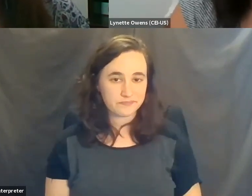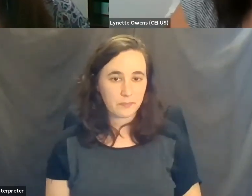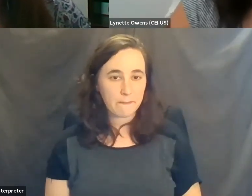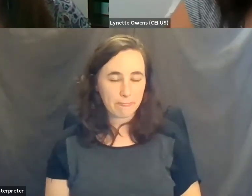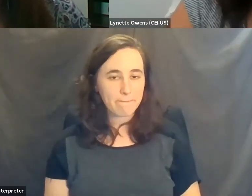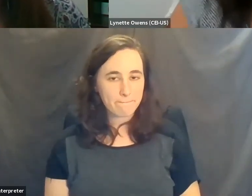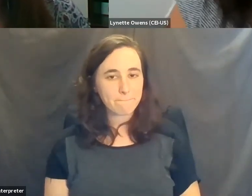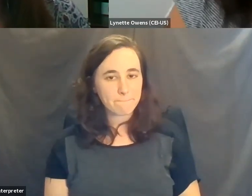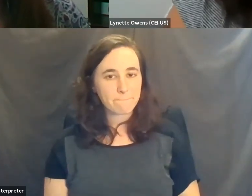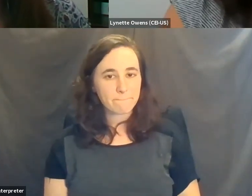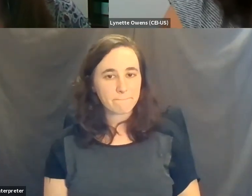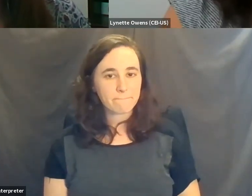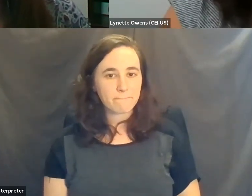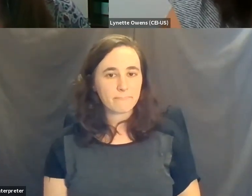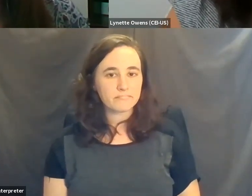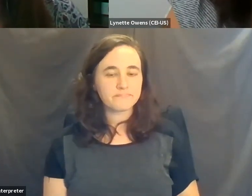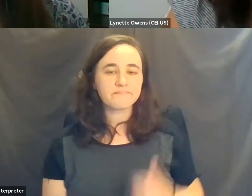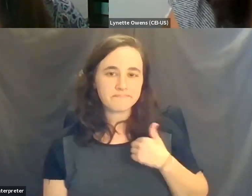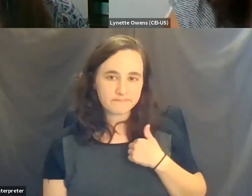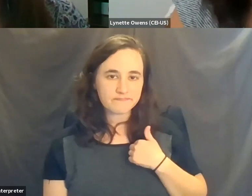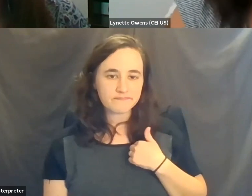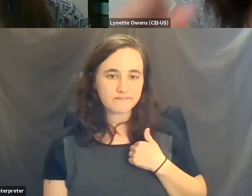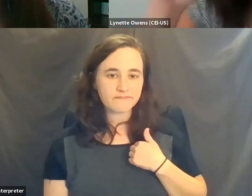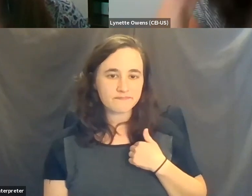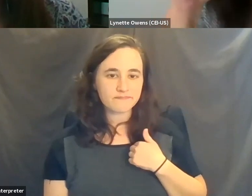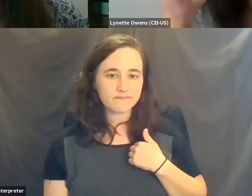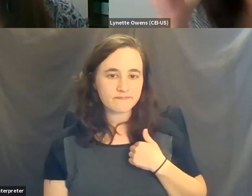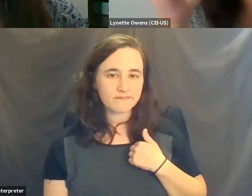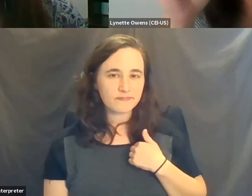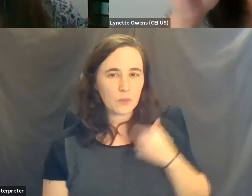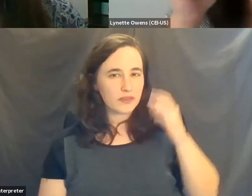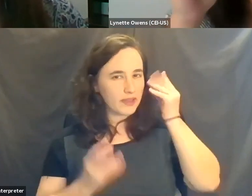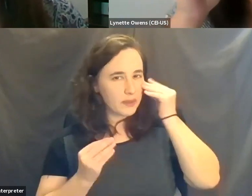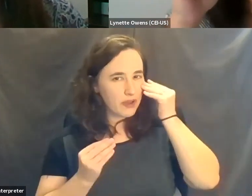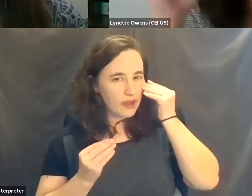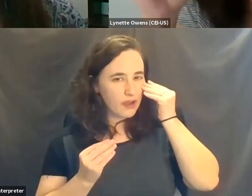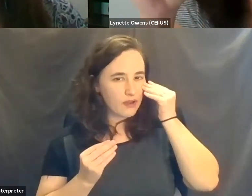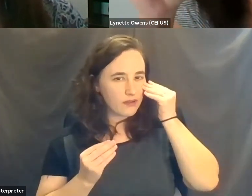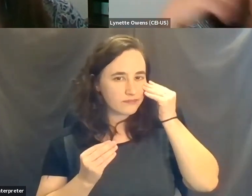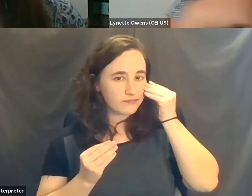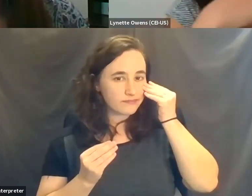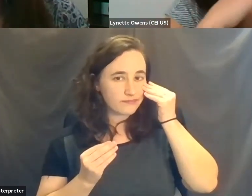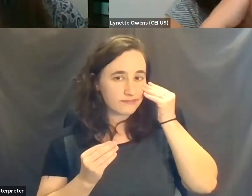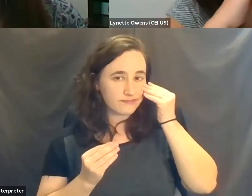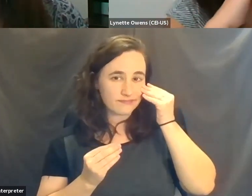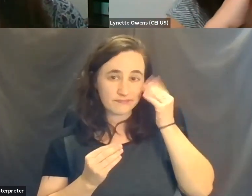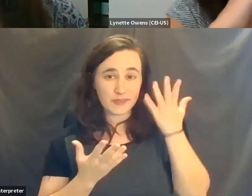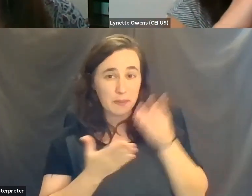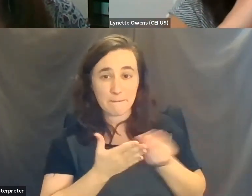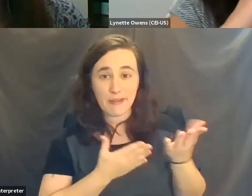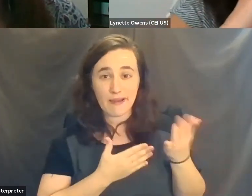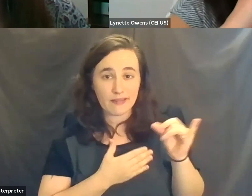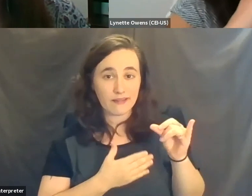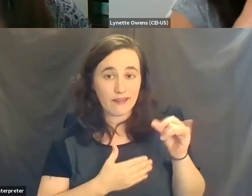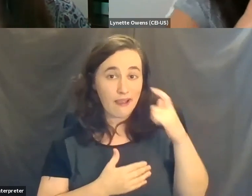know, I actually was thinking of getting more just eye drops for everybody